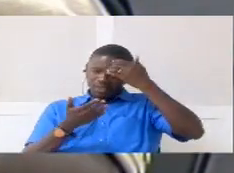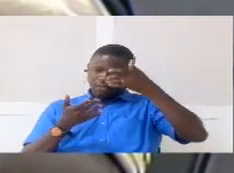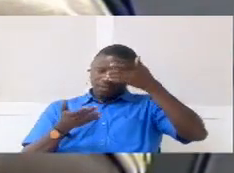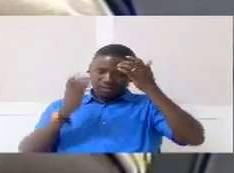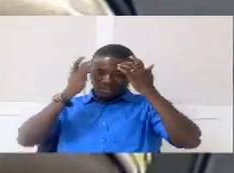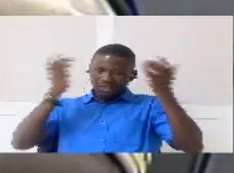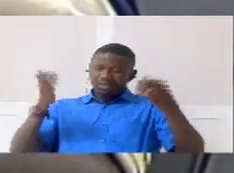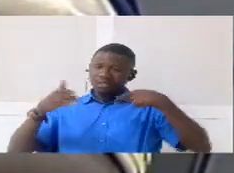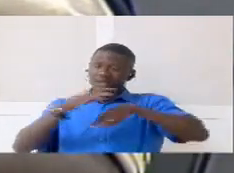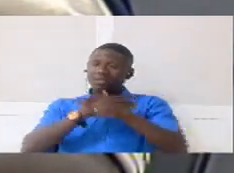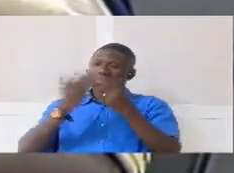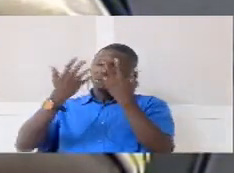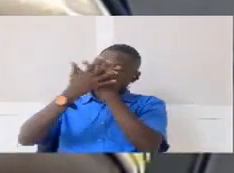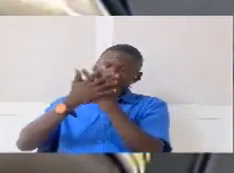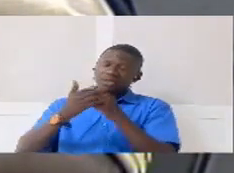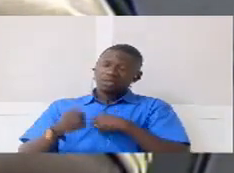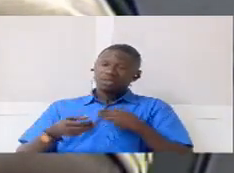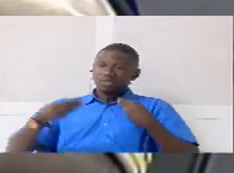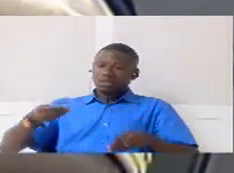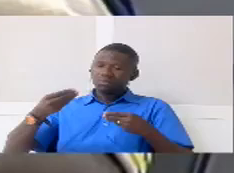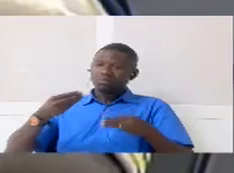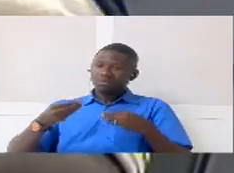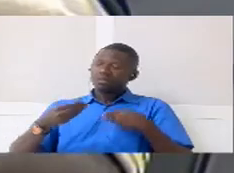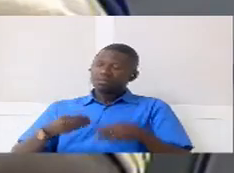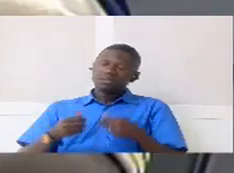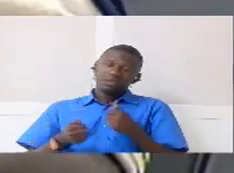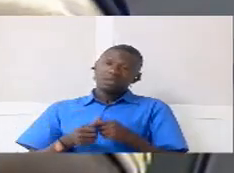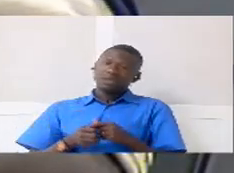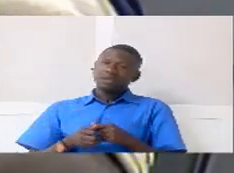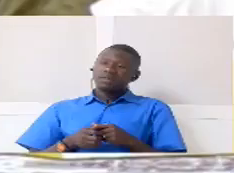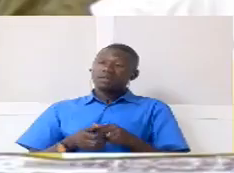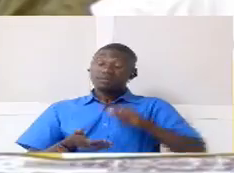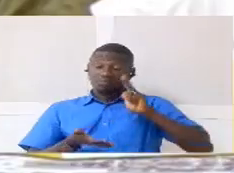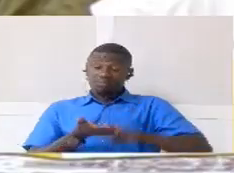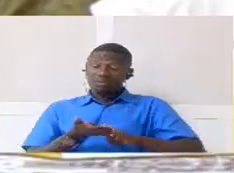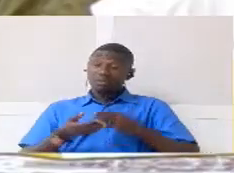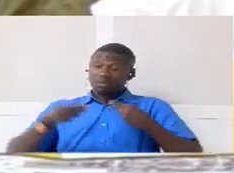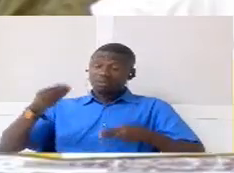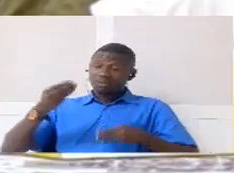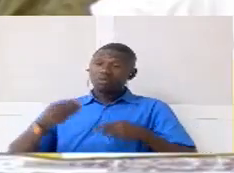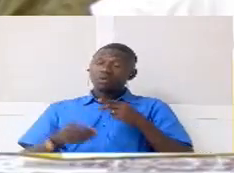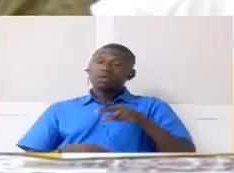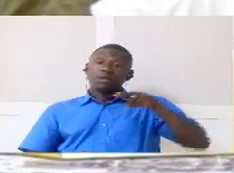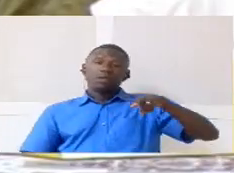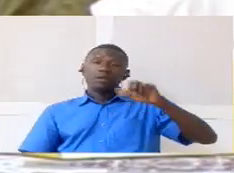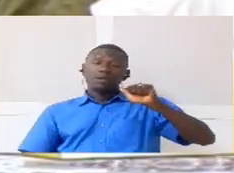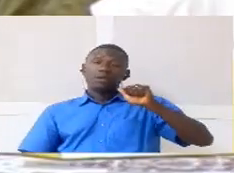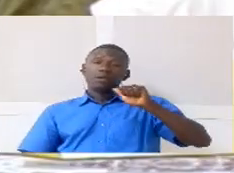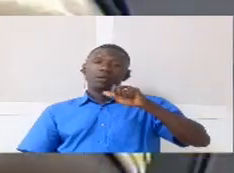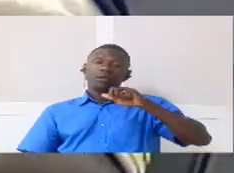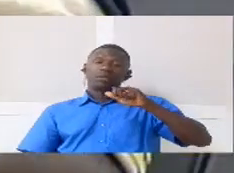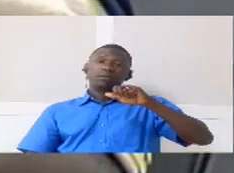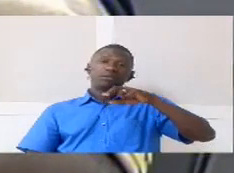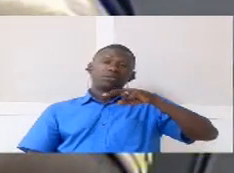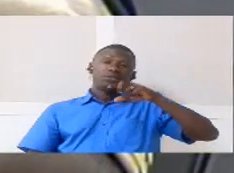inside the prisons and graduating with certificate, a recognized certificate from NACA. That started during my time, and